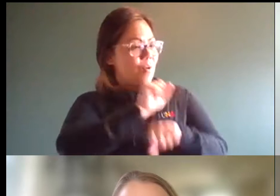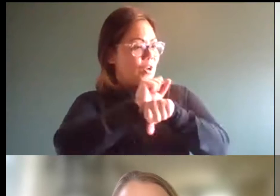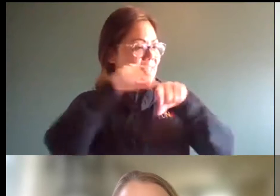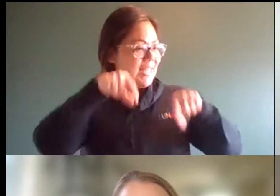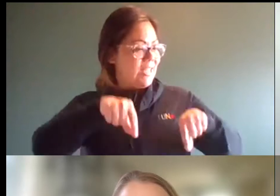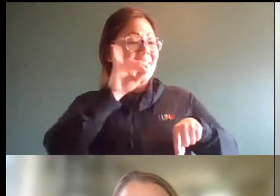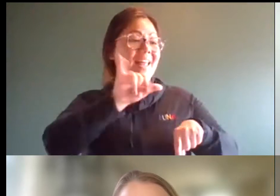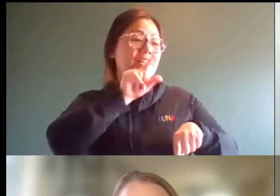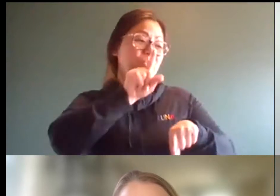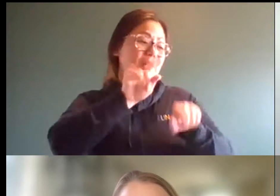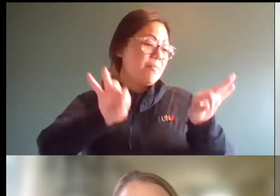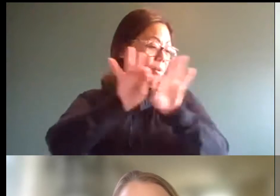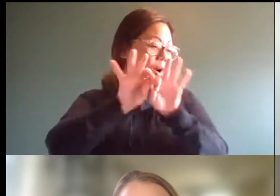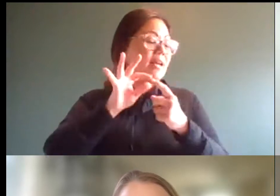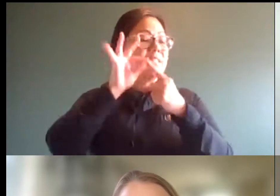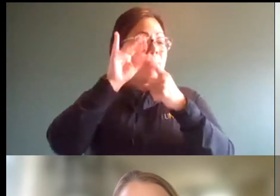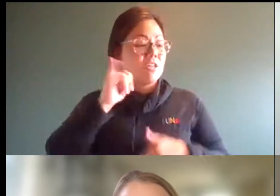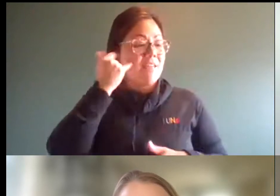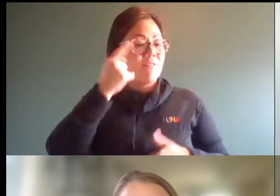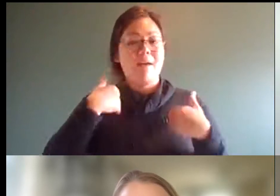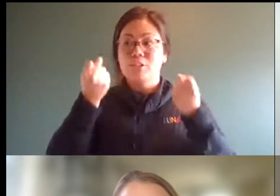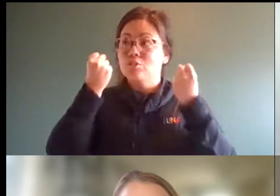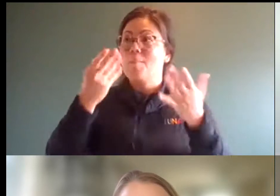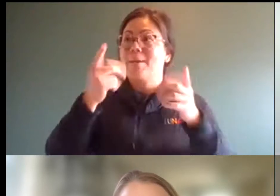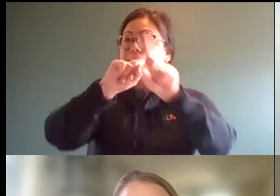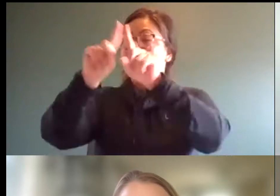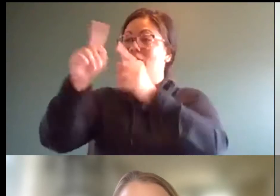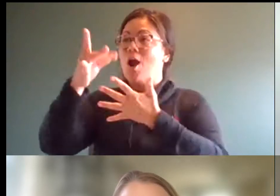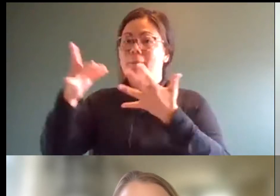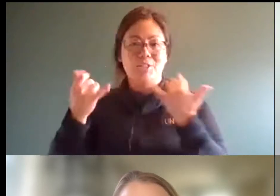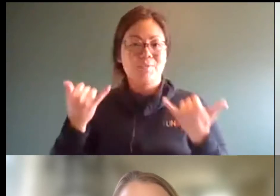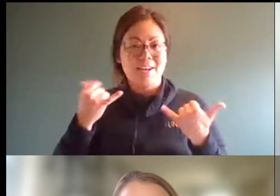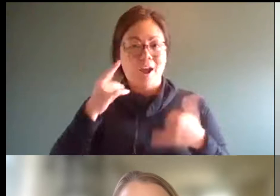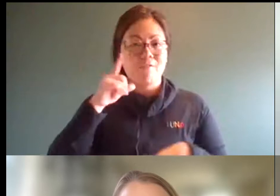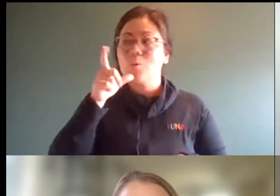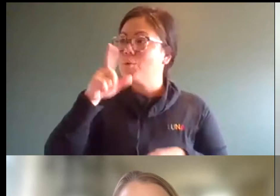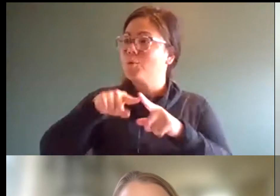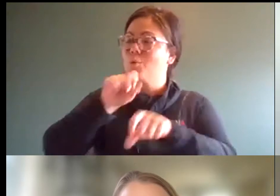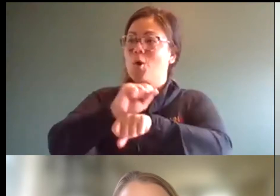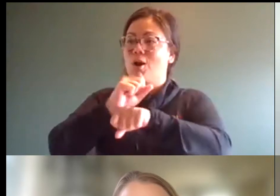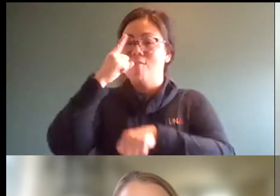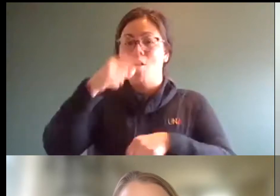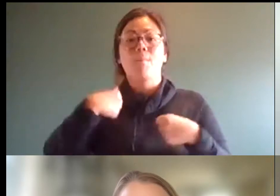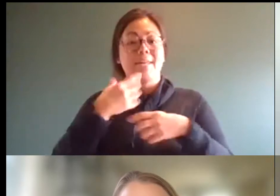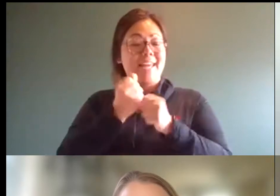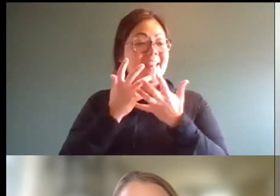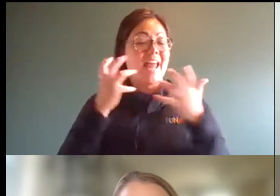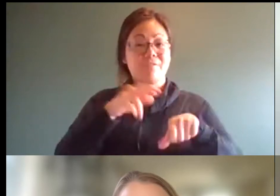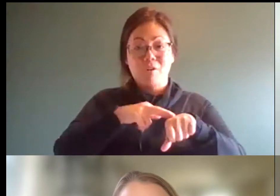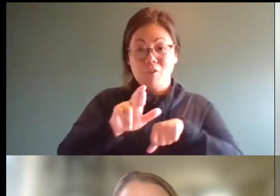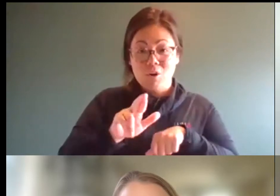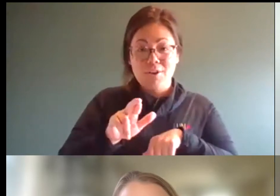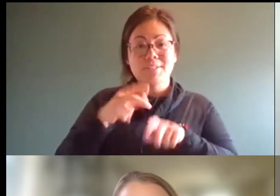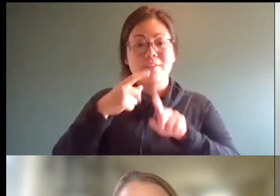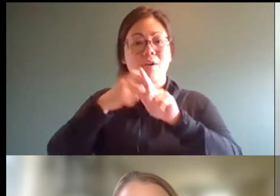super important, especially when you have so many choices right now. We get tons of referrals from